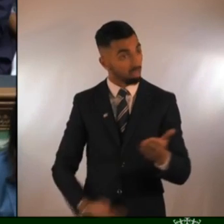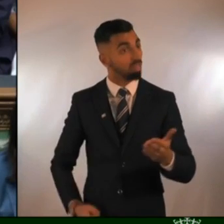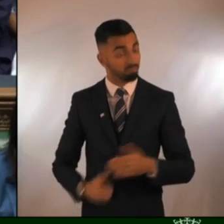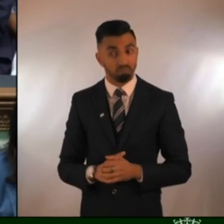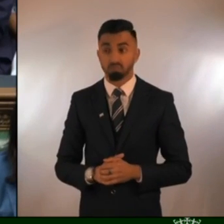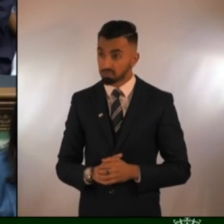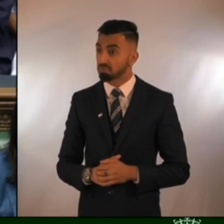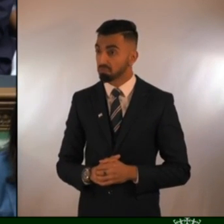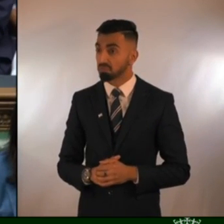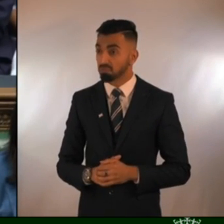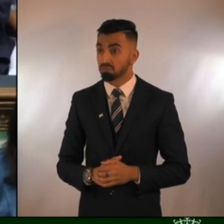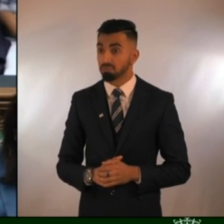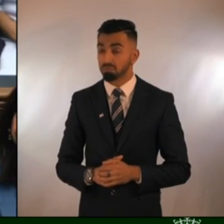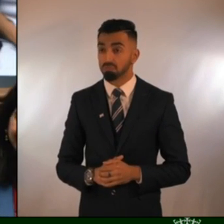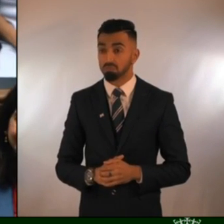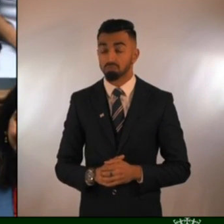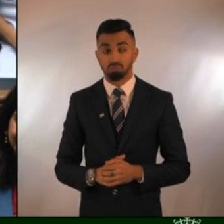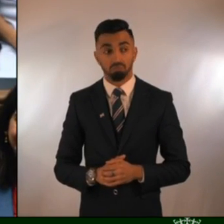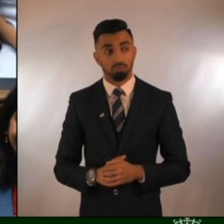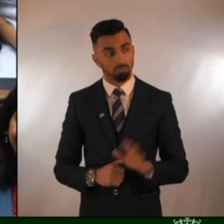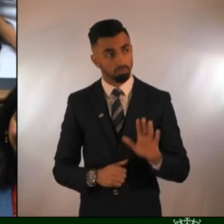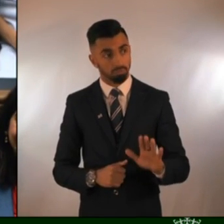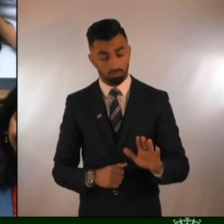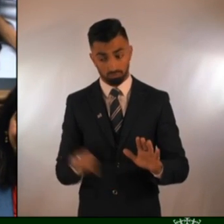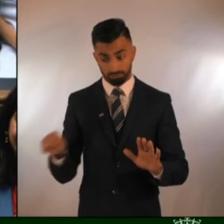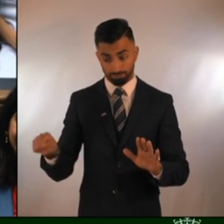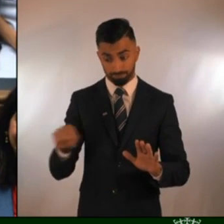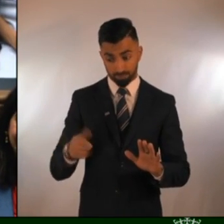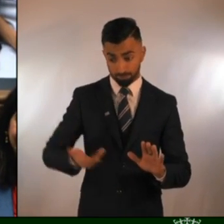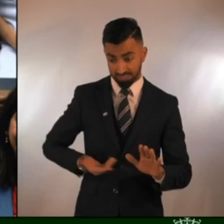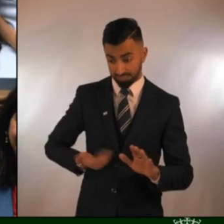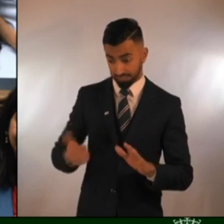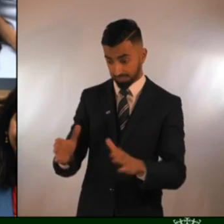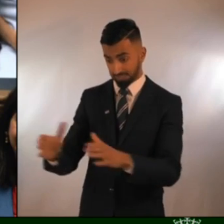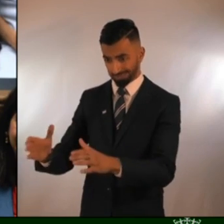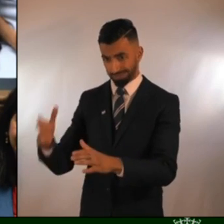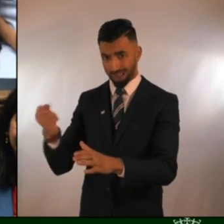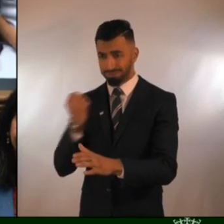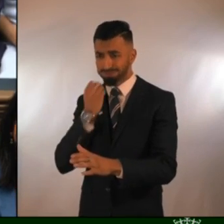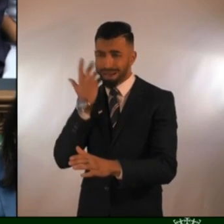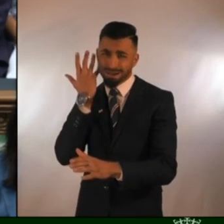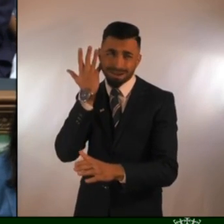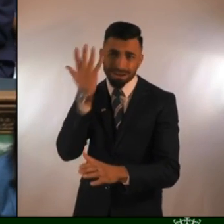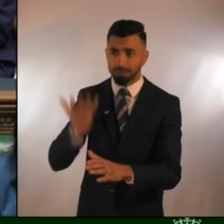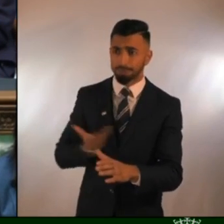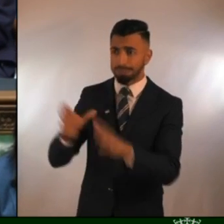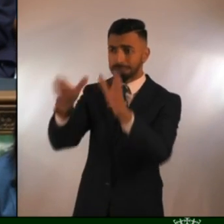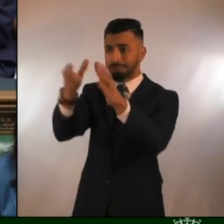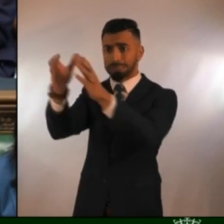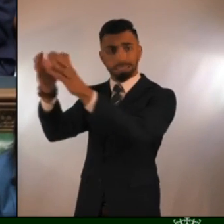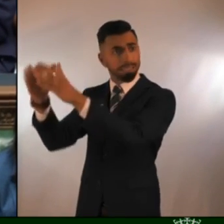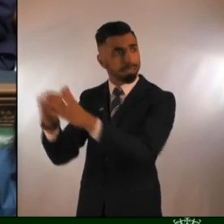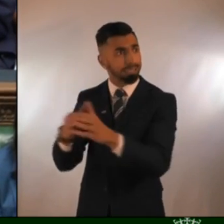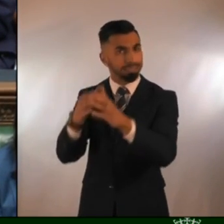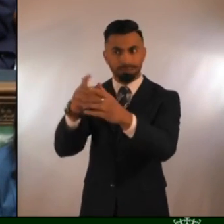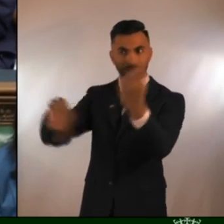But there are tens of thousands of other businesses in the leisure and hospitality sectors currently not covered by